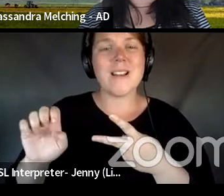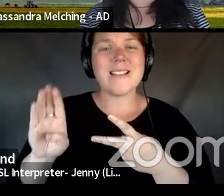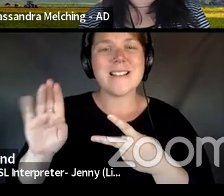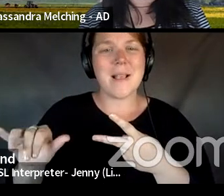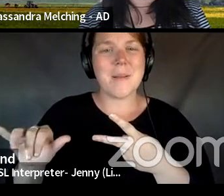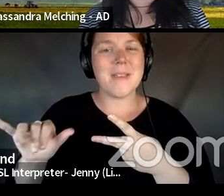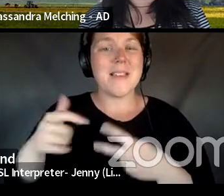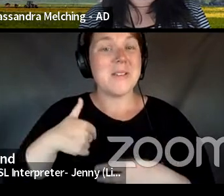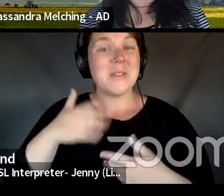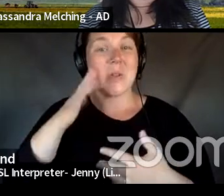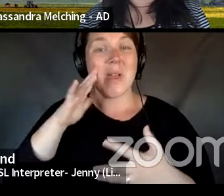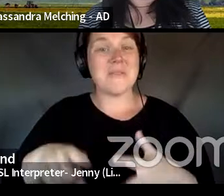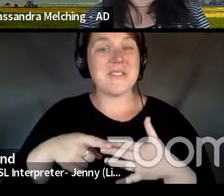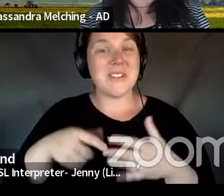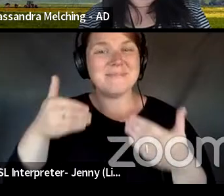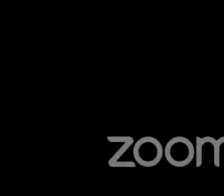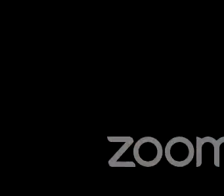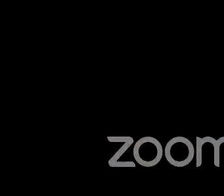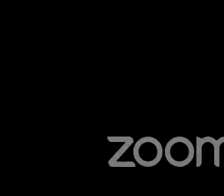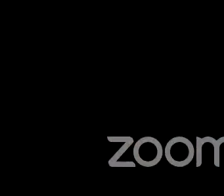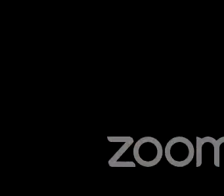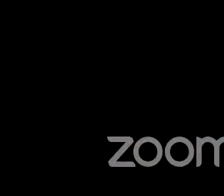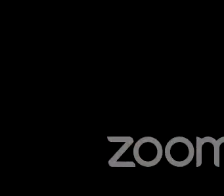I'm just going to go ahead and get it started.